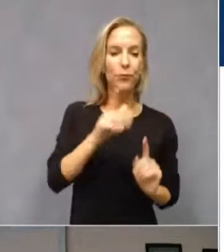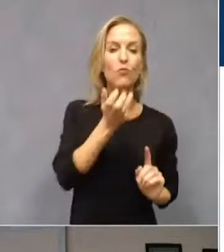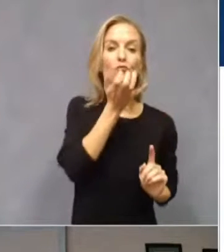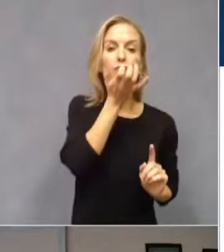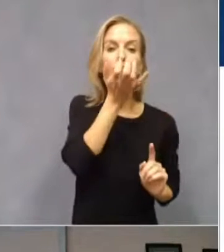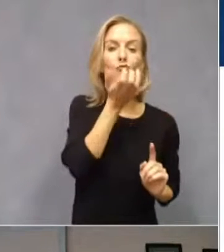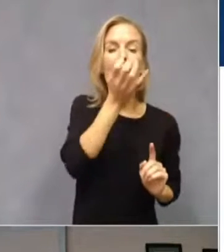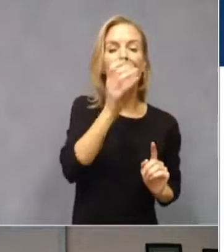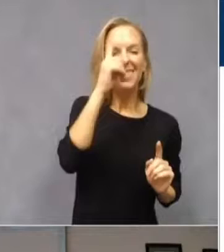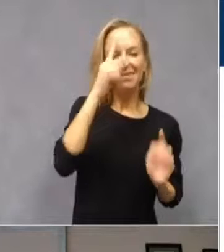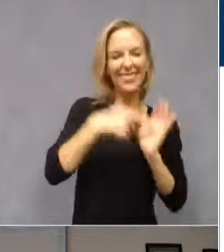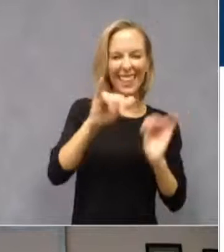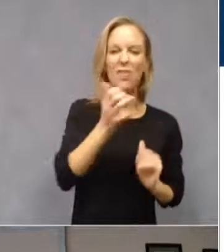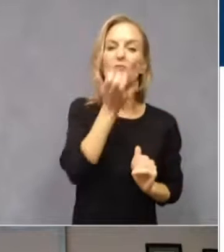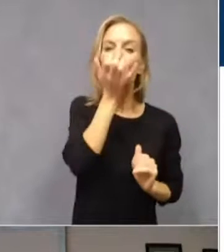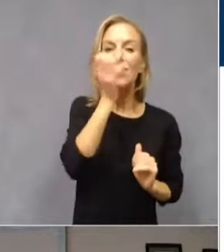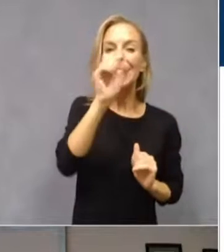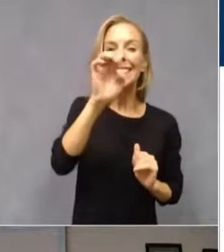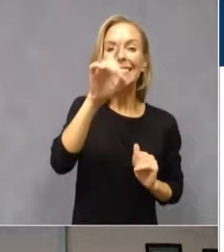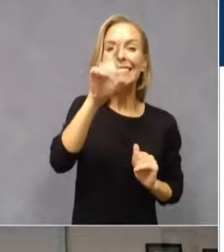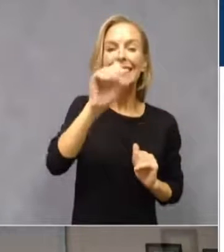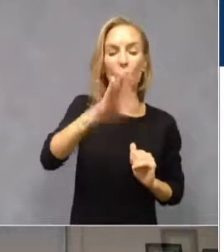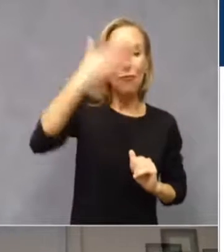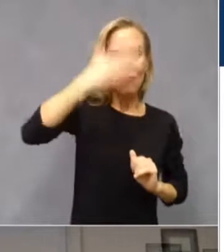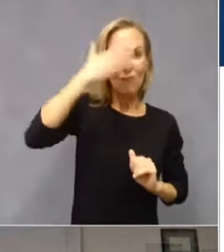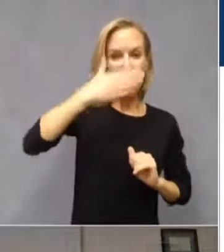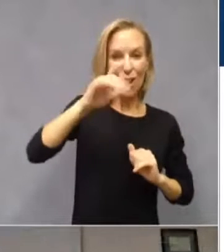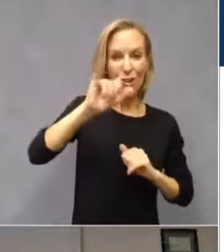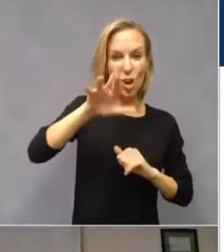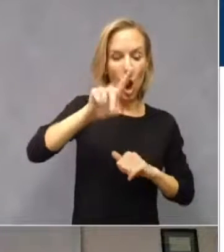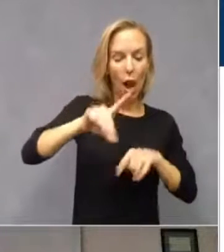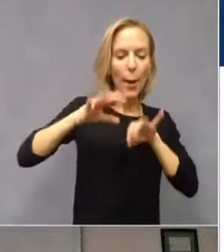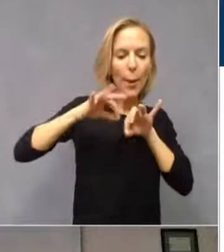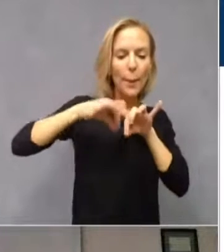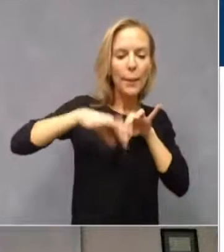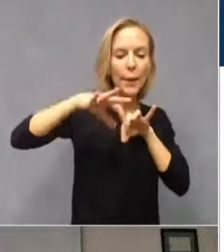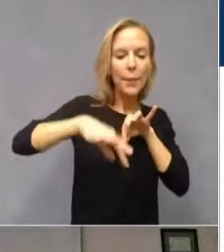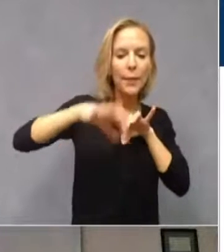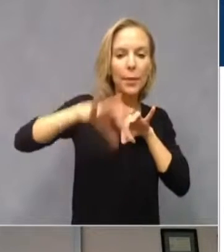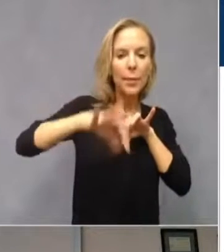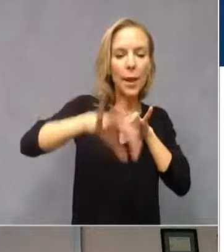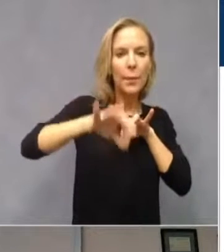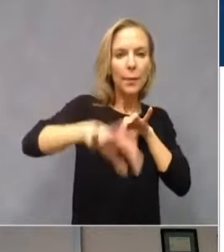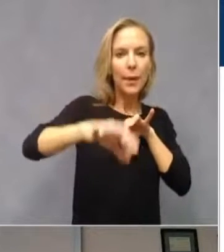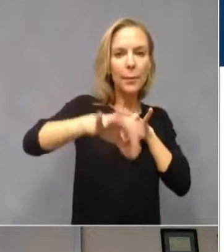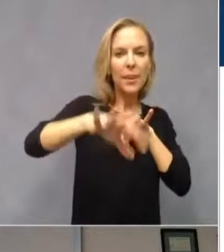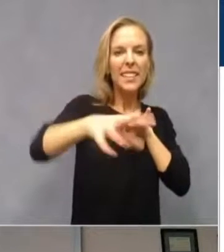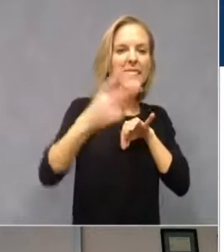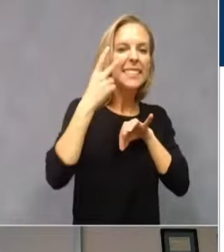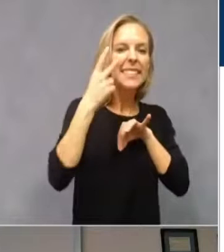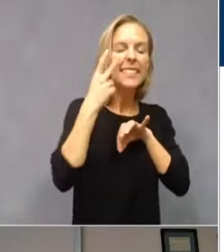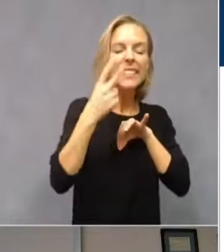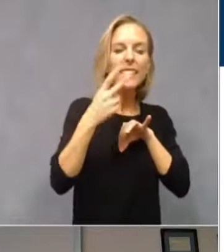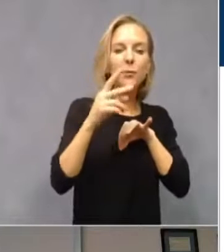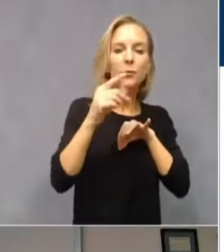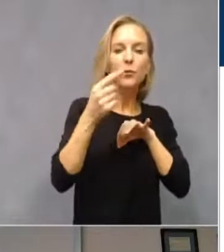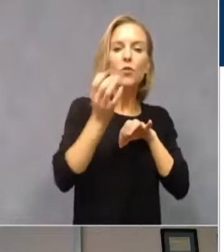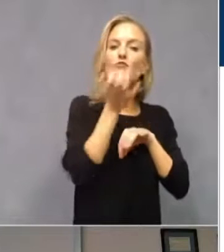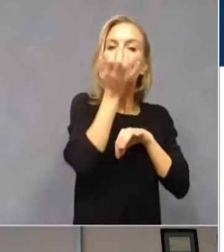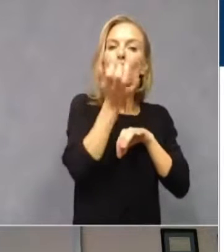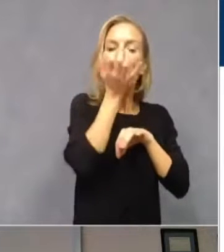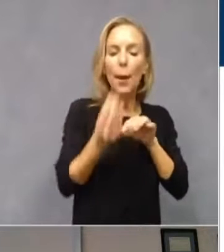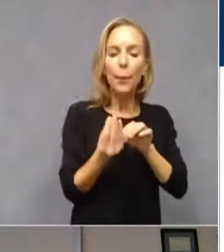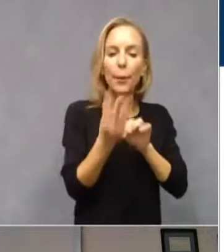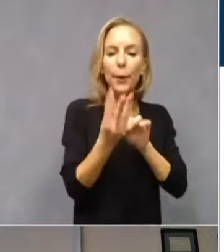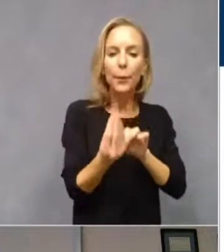spreader and seeded the entire front lawn, and now all the little grass is coming up all over the country. Well, we seeded the